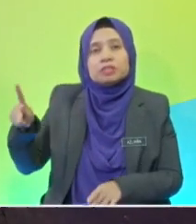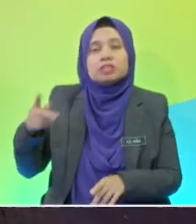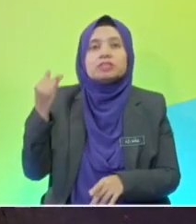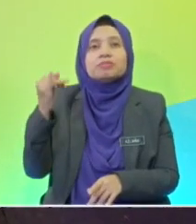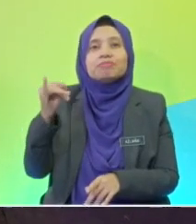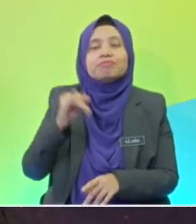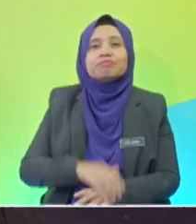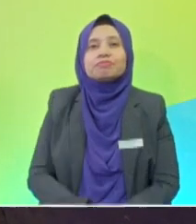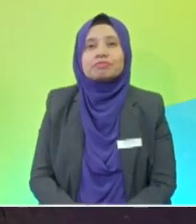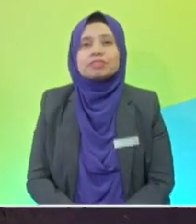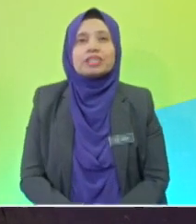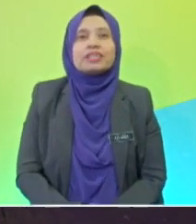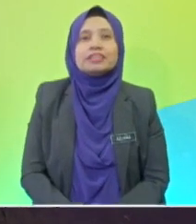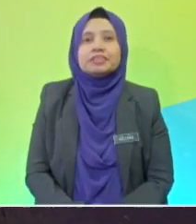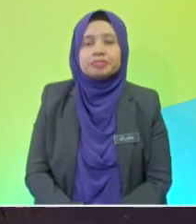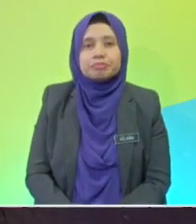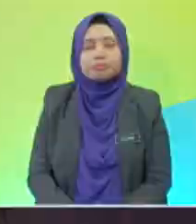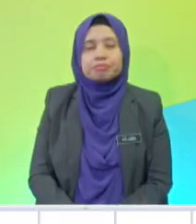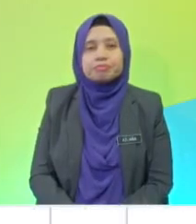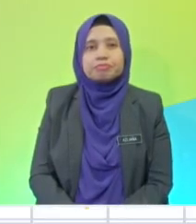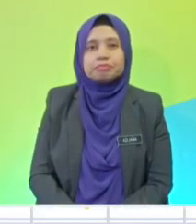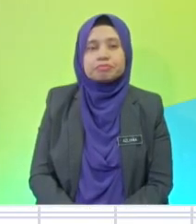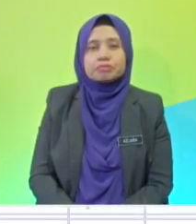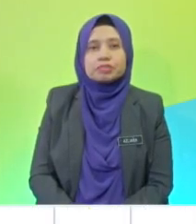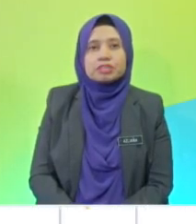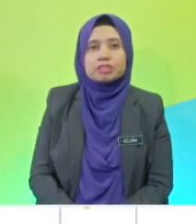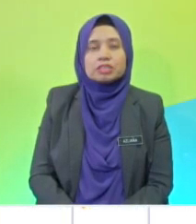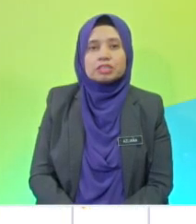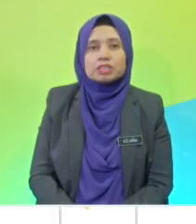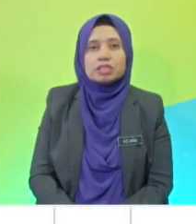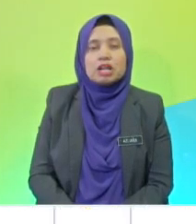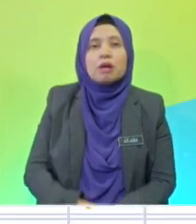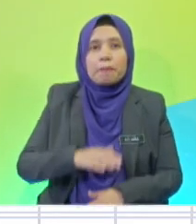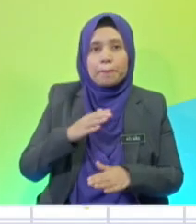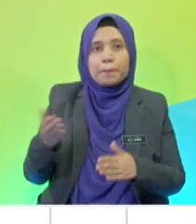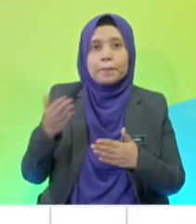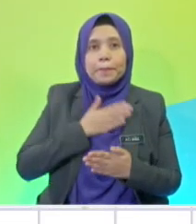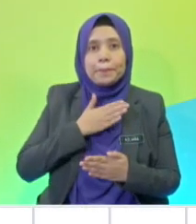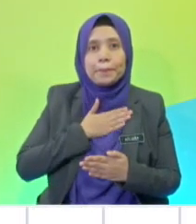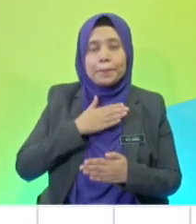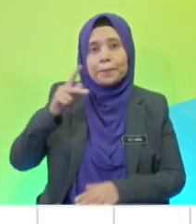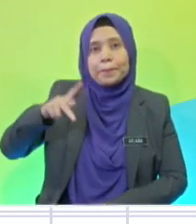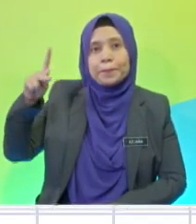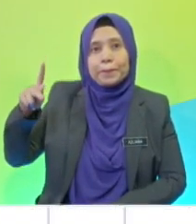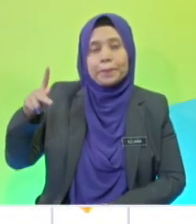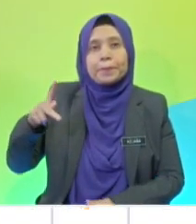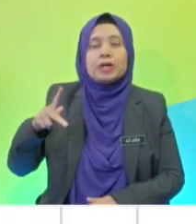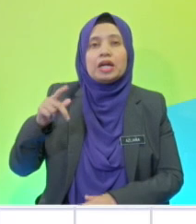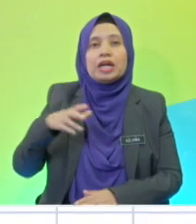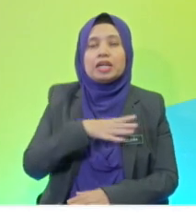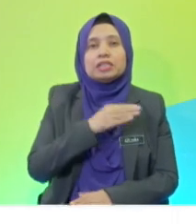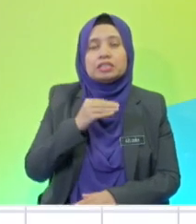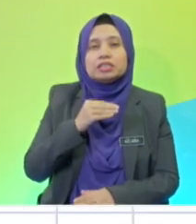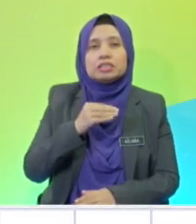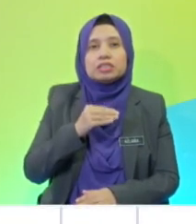right. Alright, the pupils are here. Okay, so with us today are my pupil from SMK Alur Jangos, and on